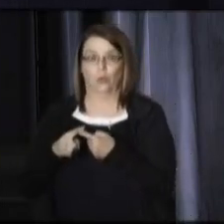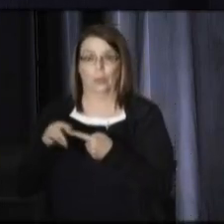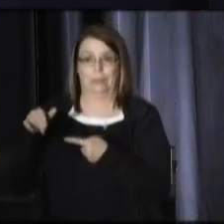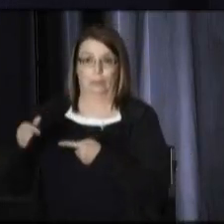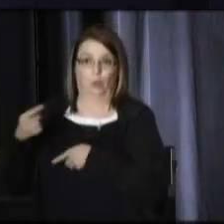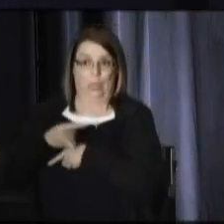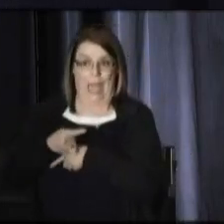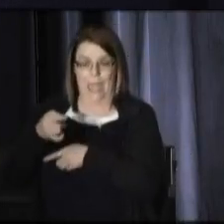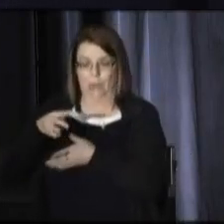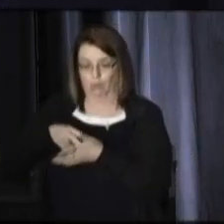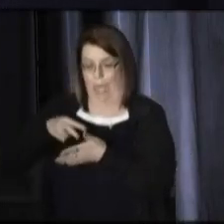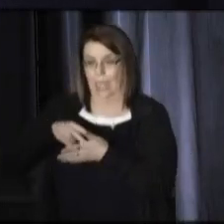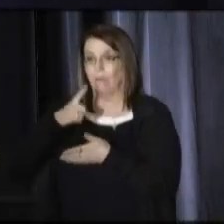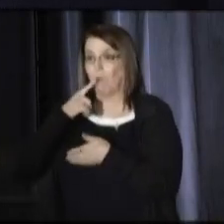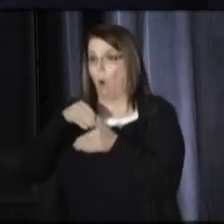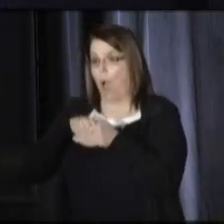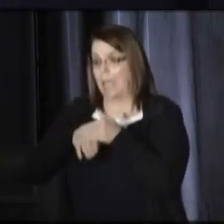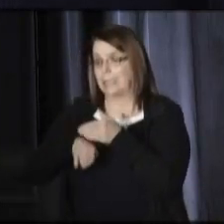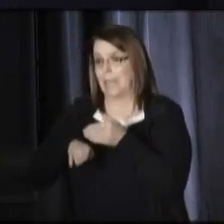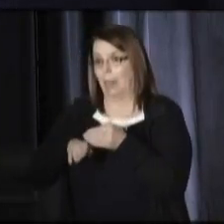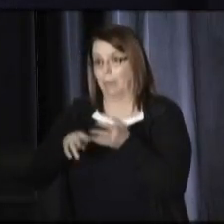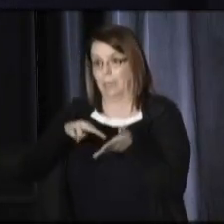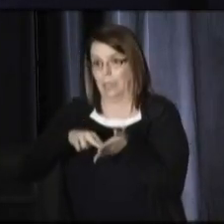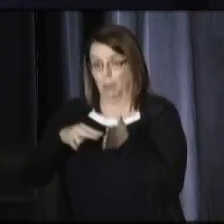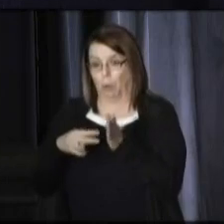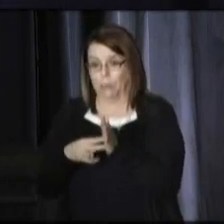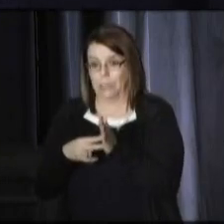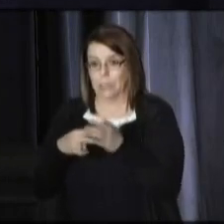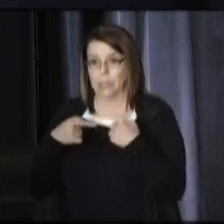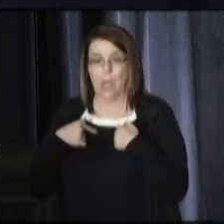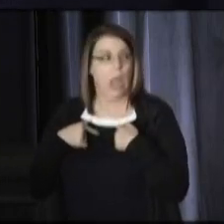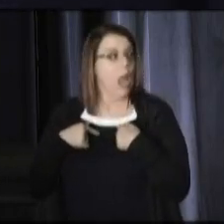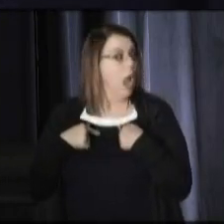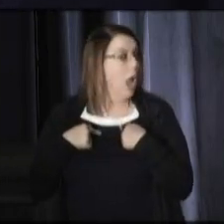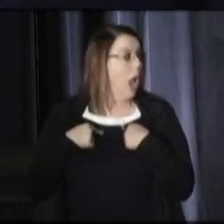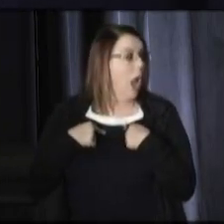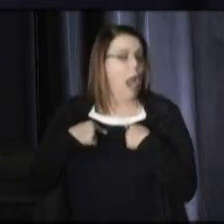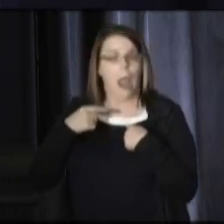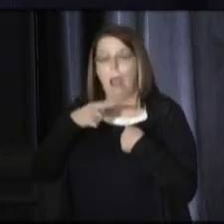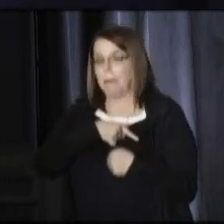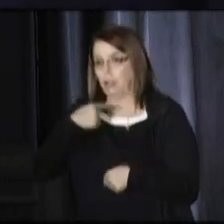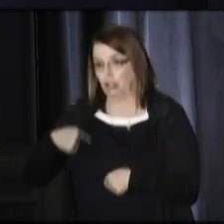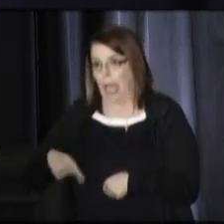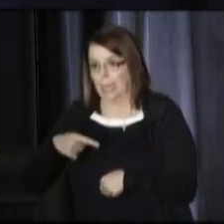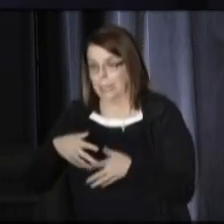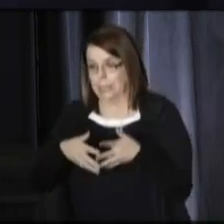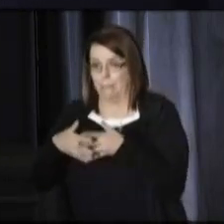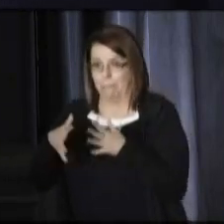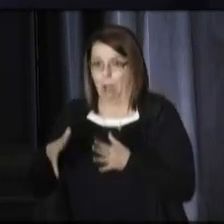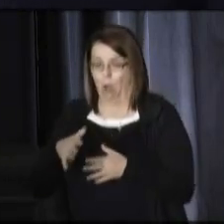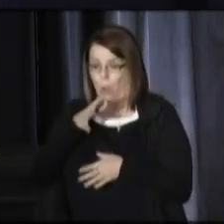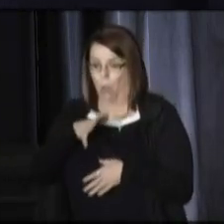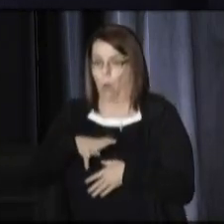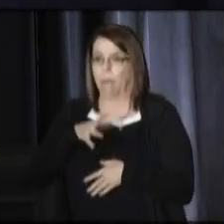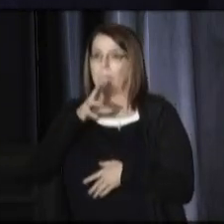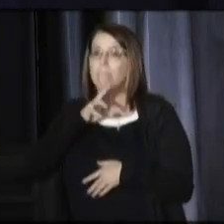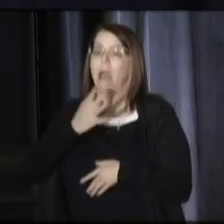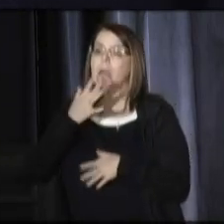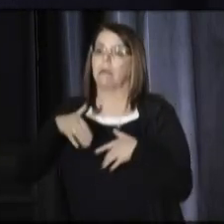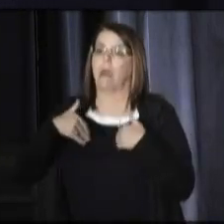with K-Ming Chang, Kira Māhealani Madden, Patrick Rosal, and moderated by Jaime